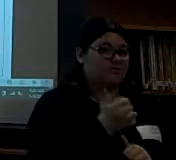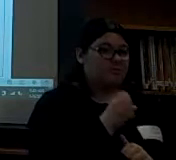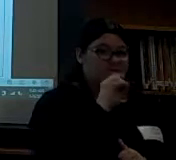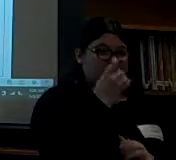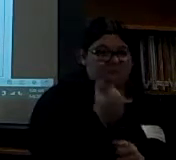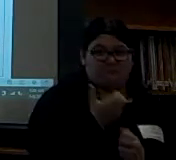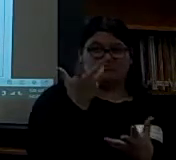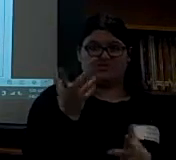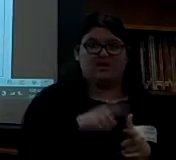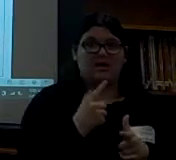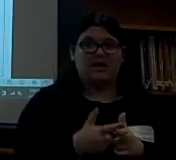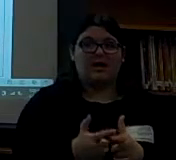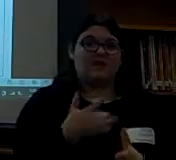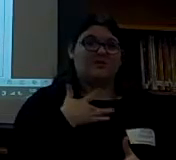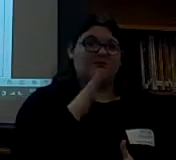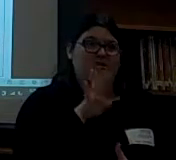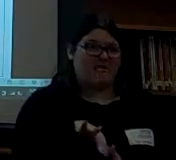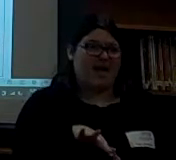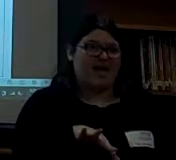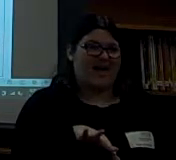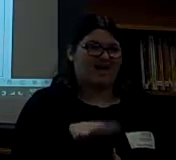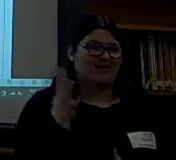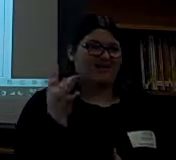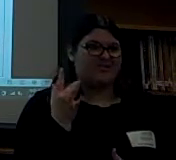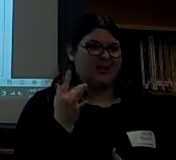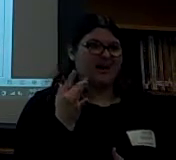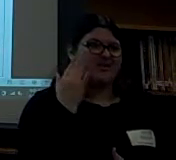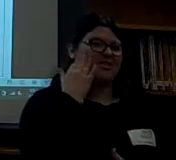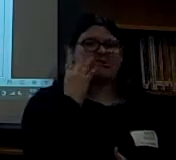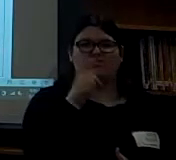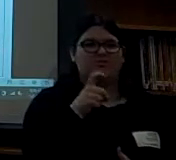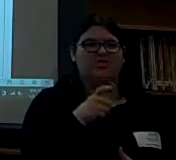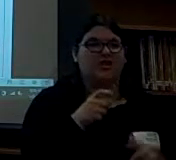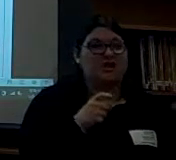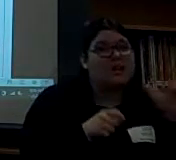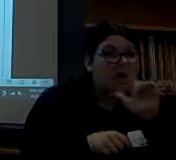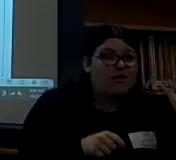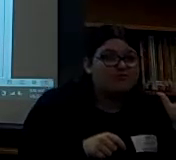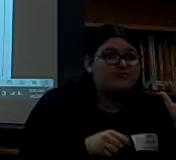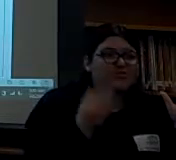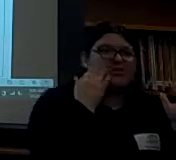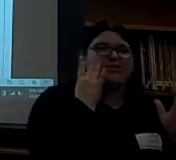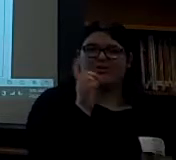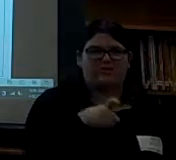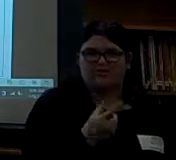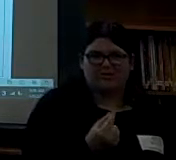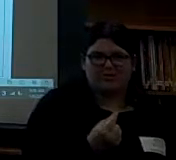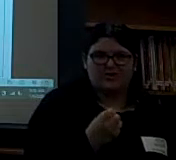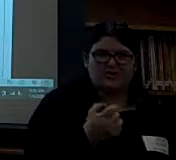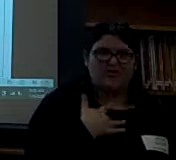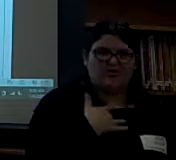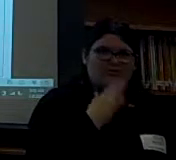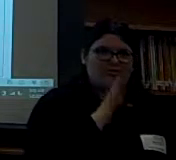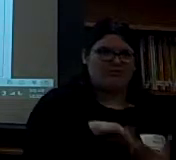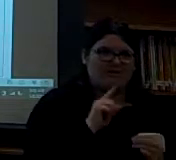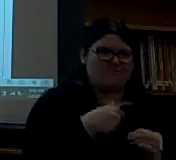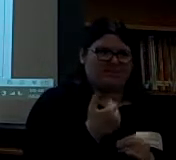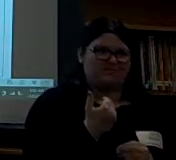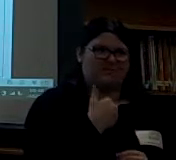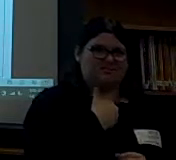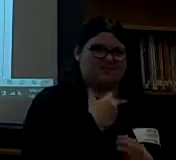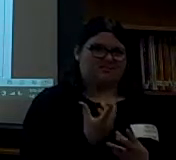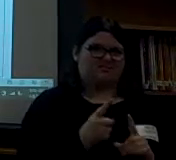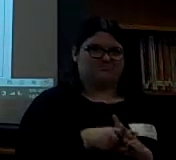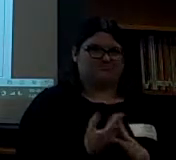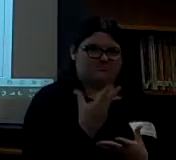it out and then they'll feel bad, mm-hmm. because they know they shouldn't have done that, and they love you all and they know they shouldn't have done it. Then they feel bad about themselves and they start to turn